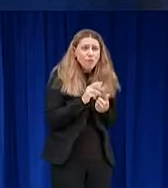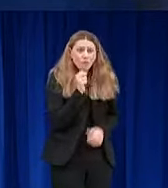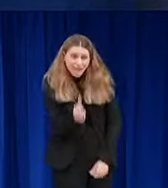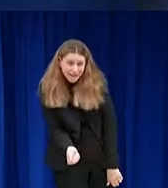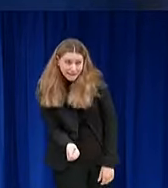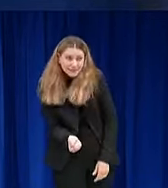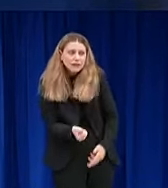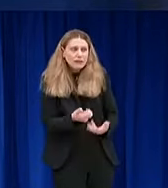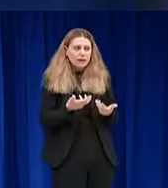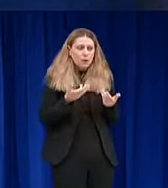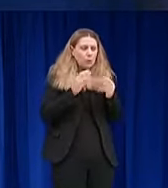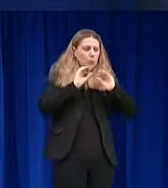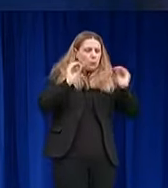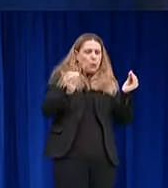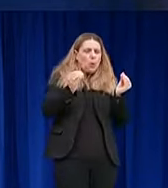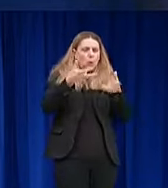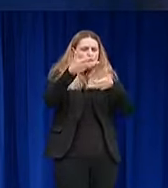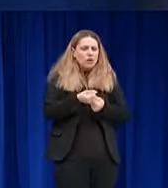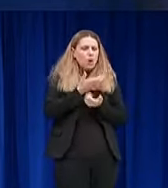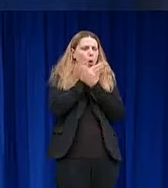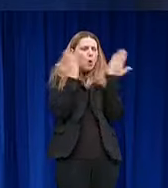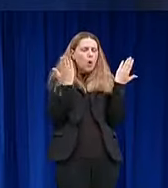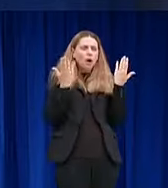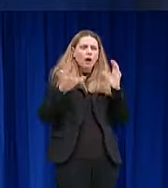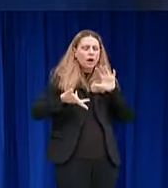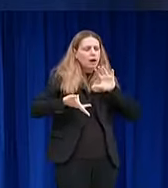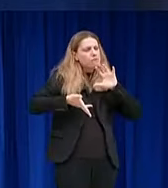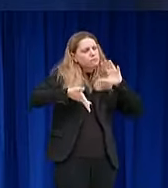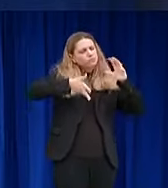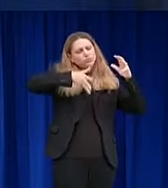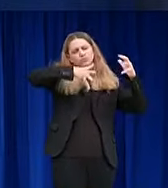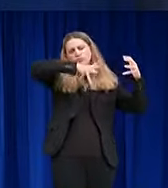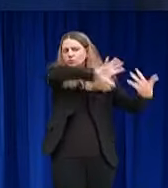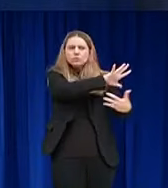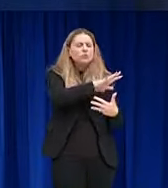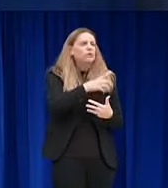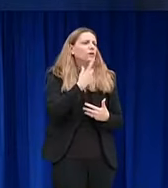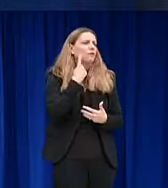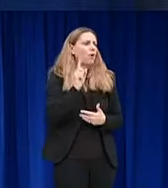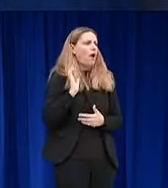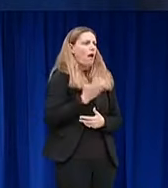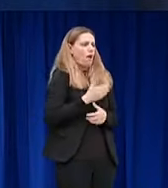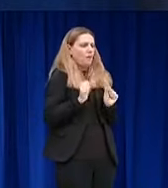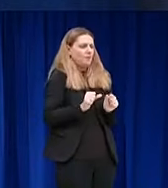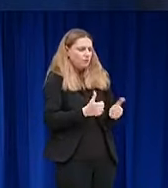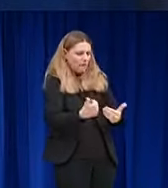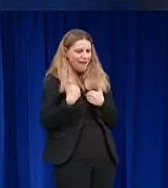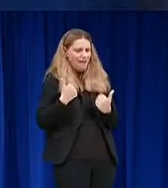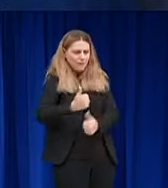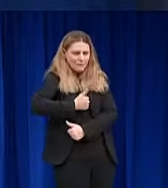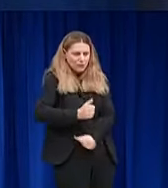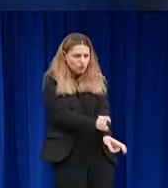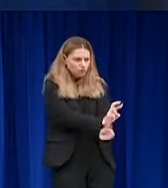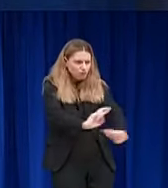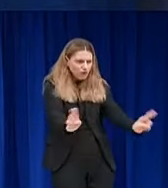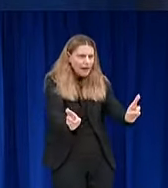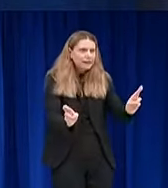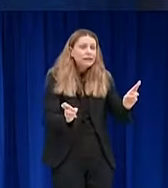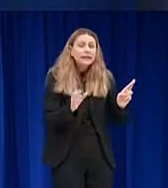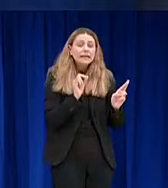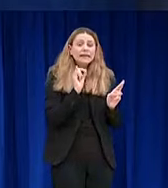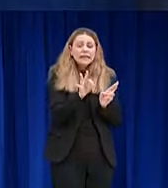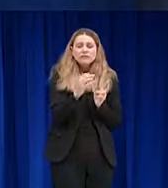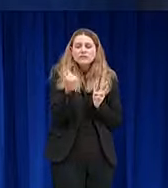disorder and disunity, which can have devastating effects on our military readiness. Trust is weakened when someone